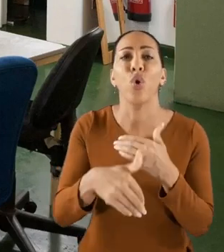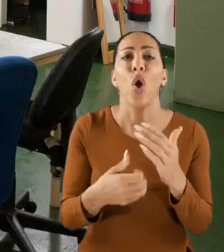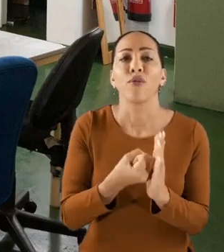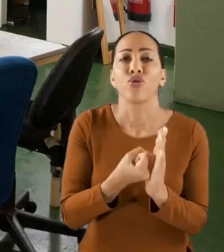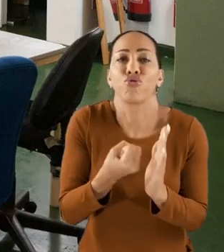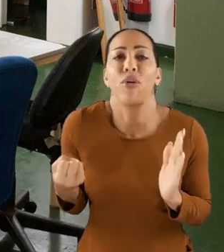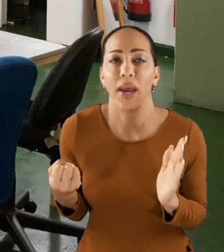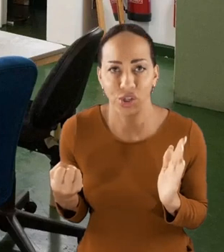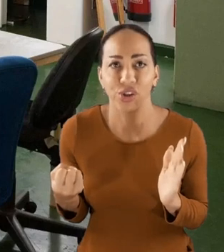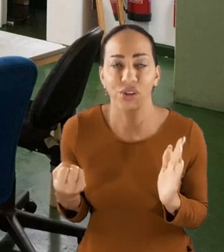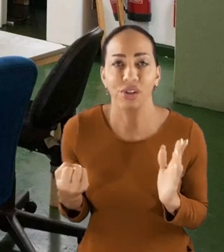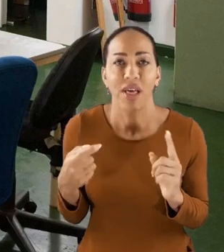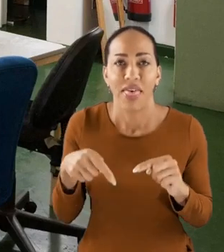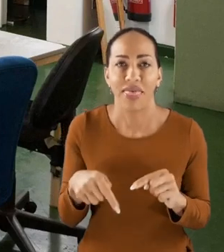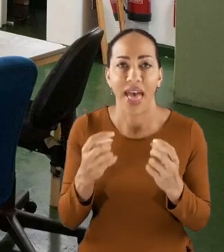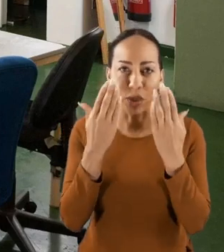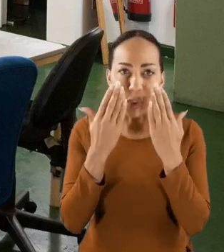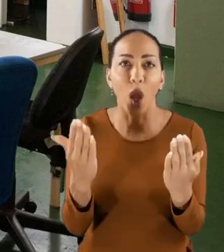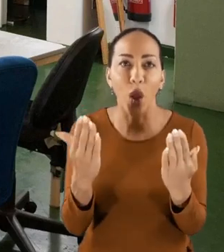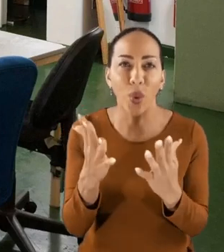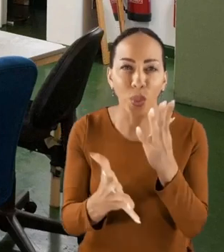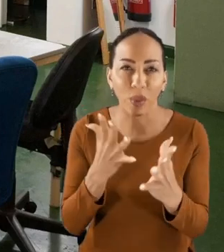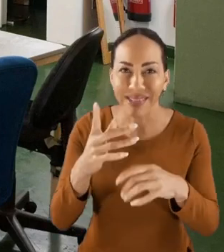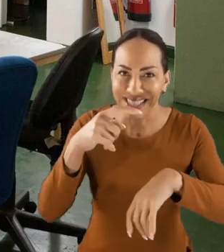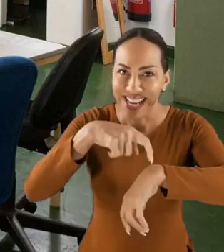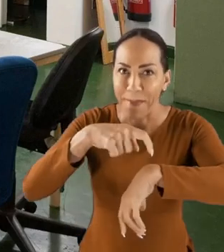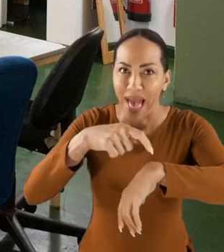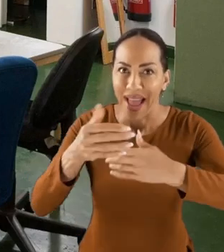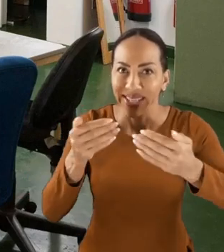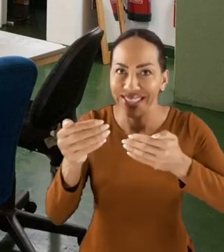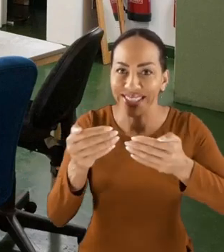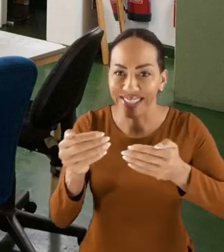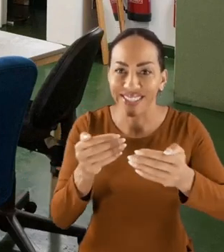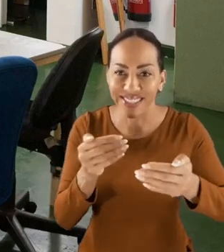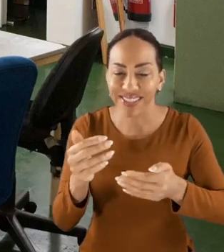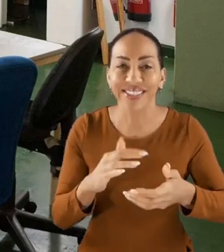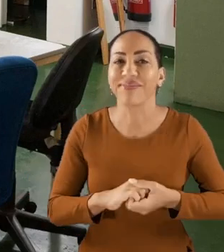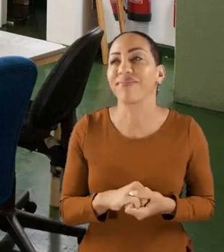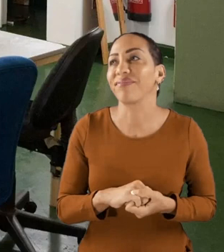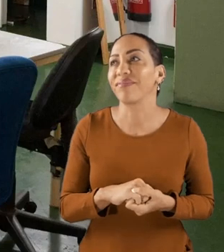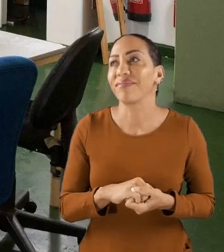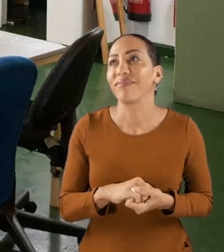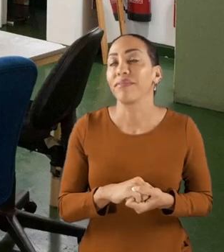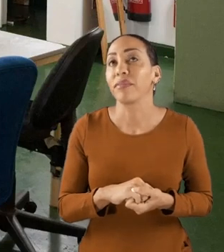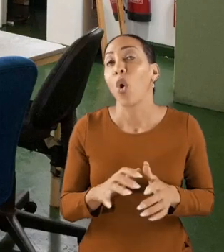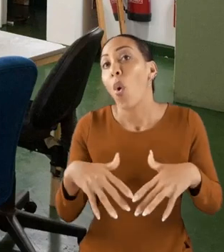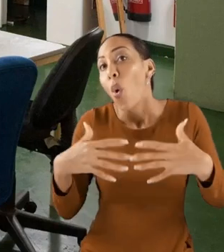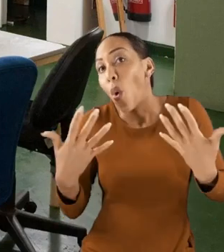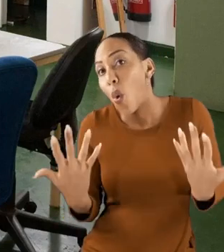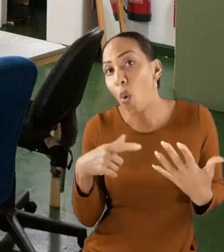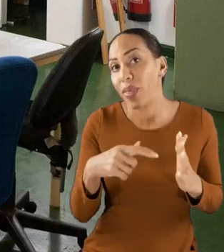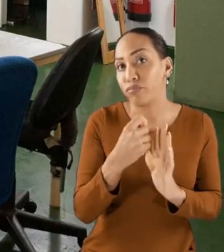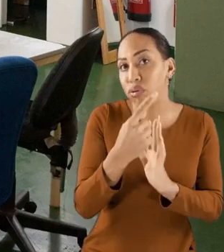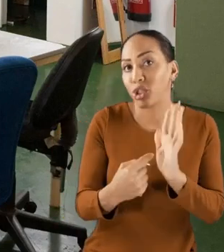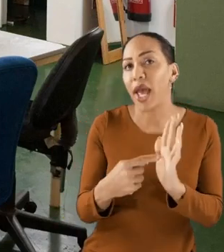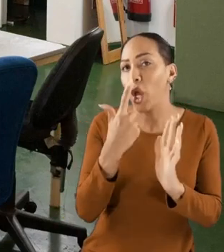overstretch with the timelines for that show. I think a different direction that this